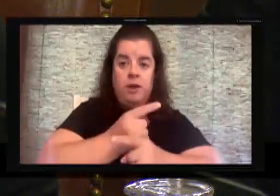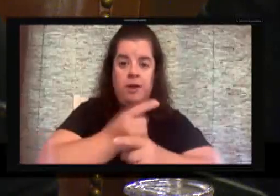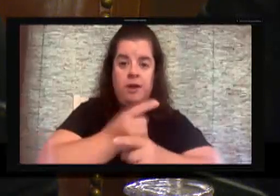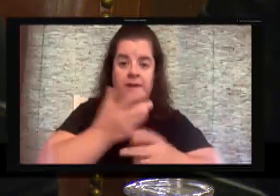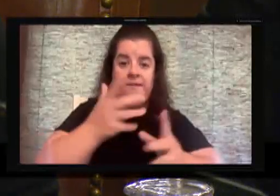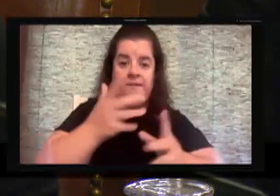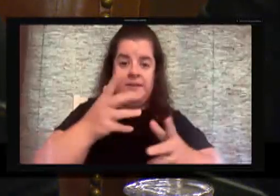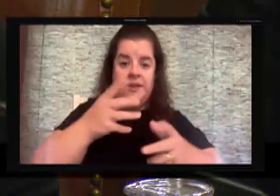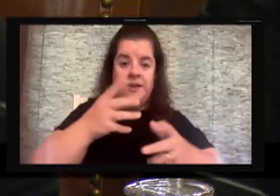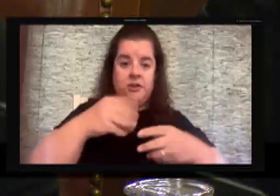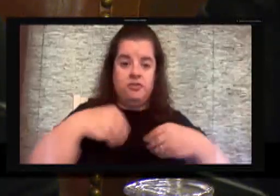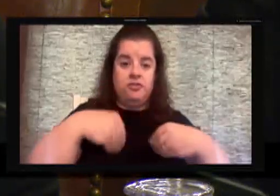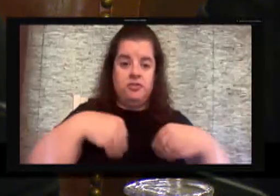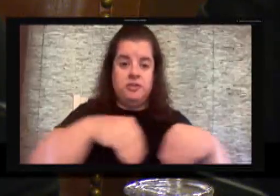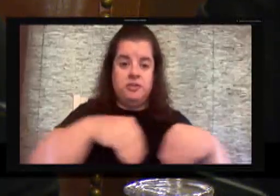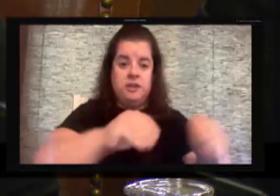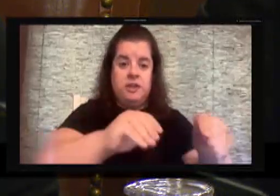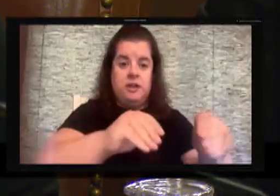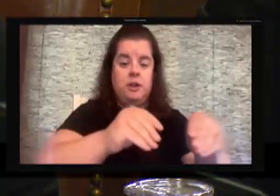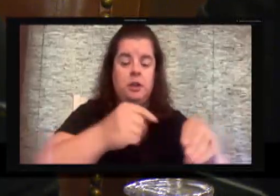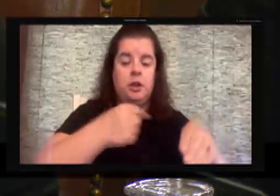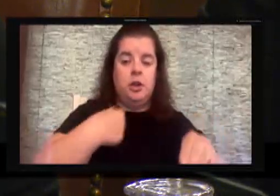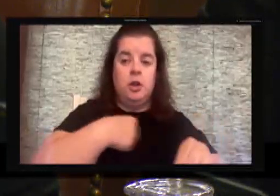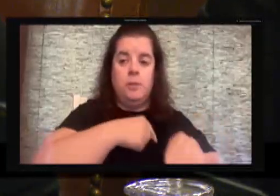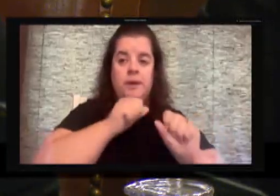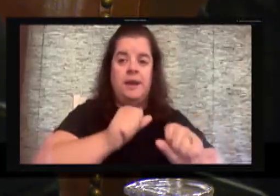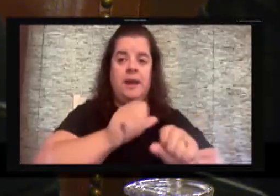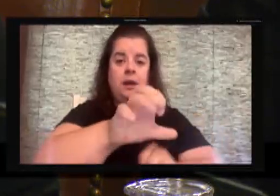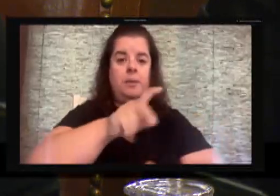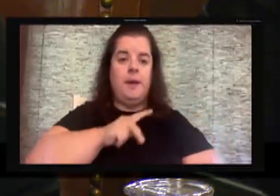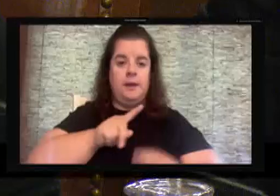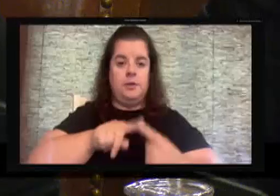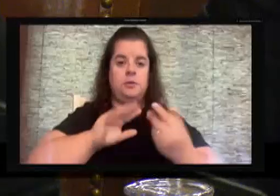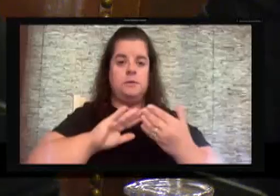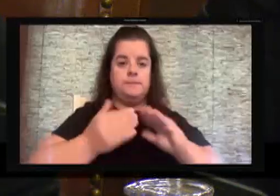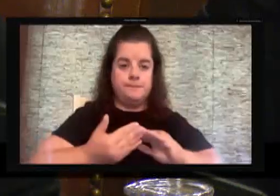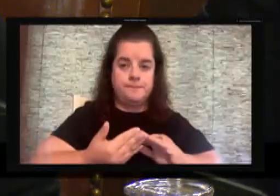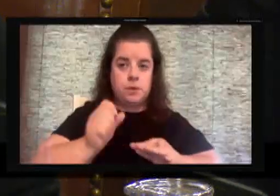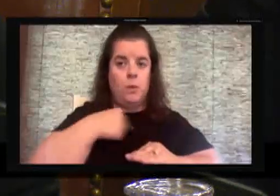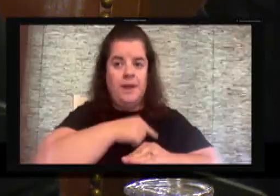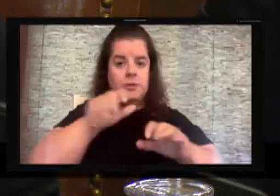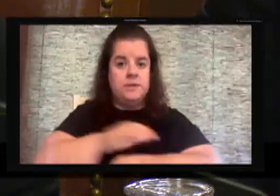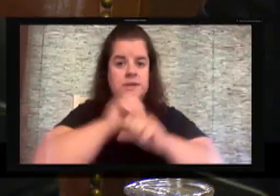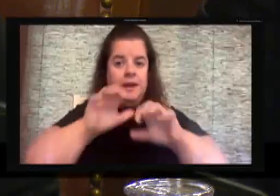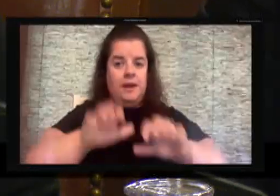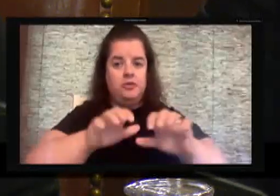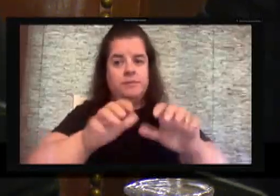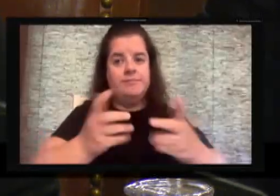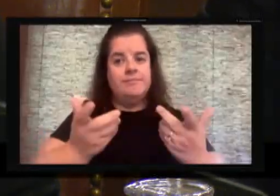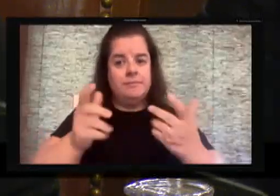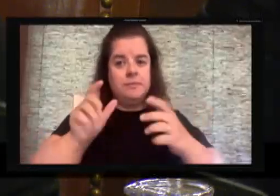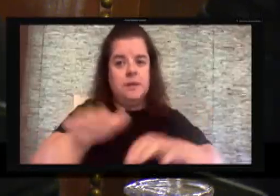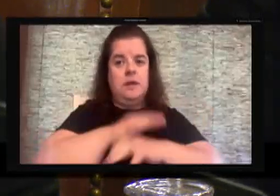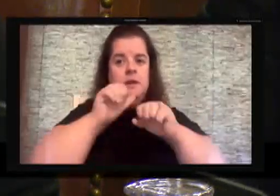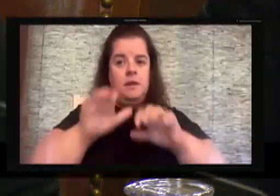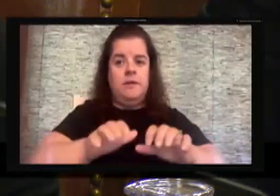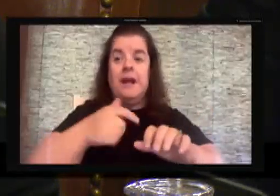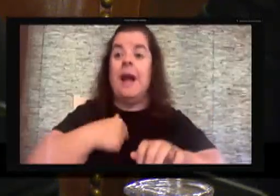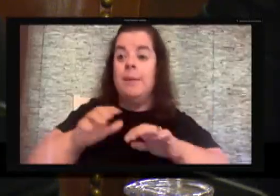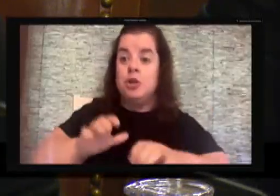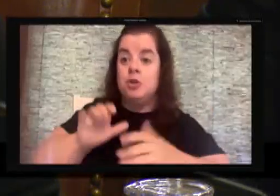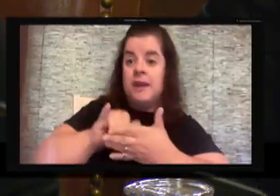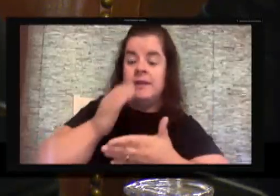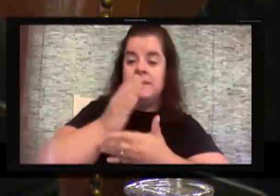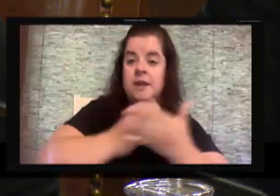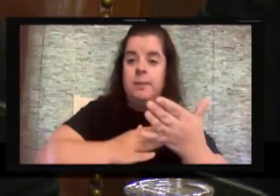back to the city, correct? Absolutely. Okay. Or do we have to take action to revert? We have back to take action. Okay, so I'm going to do that. I'm going to look at some of the ones that people are holding in my